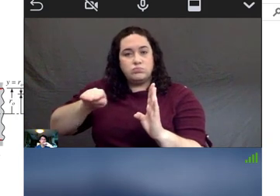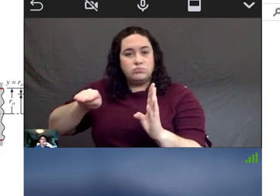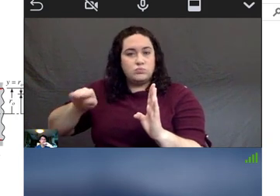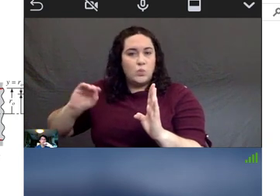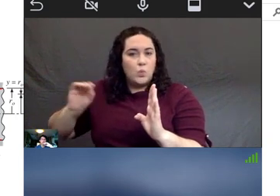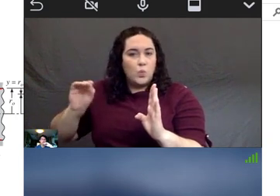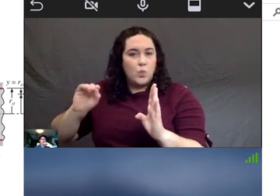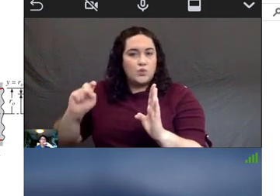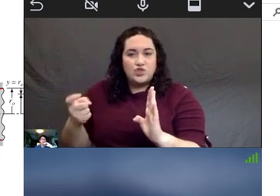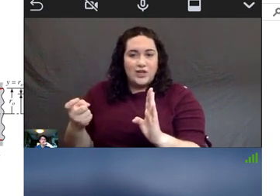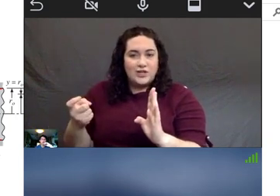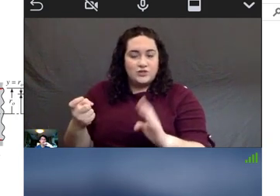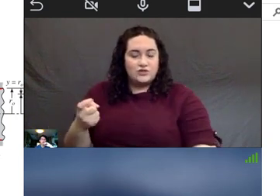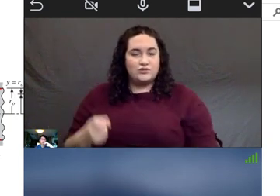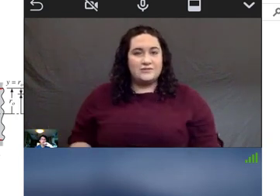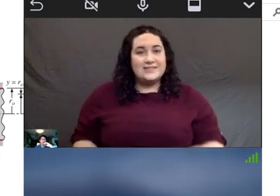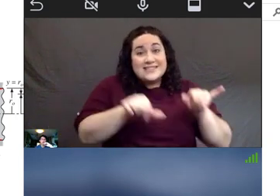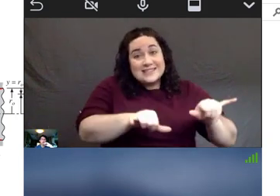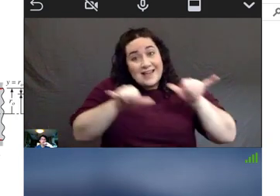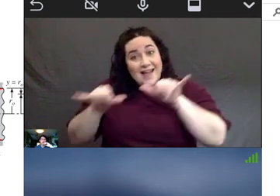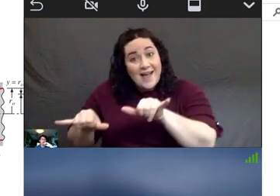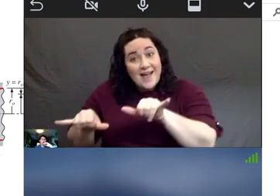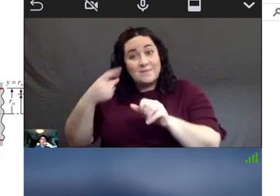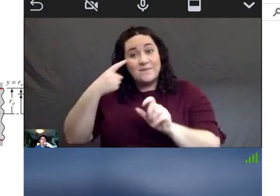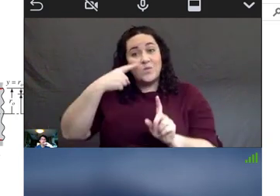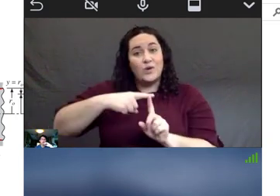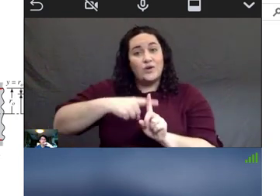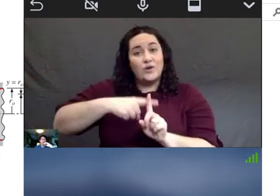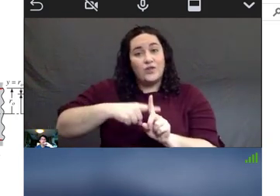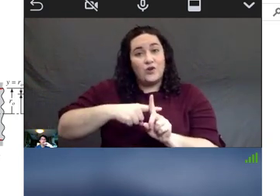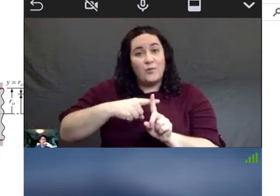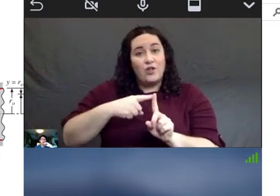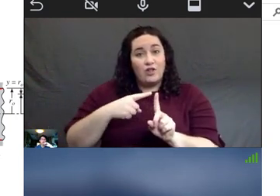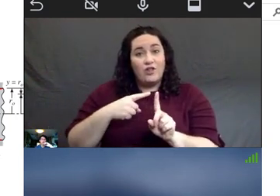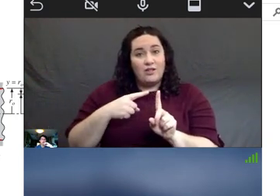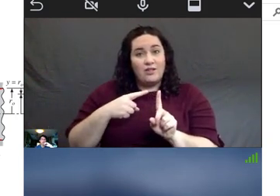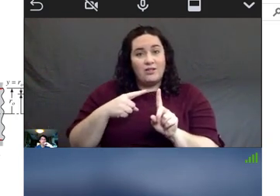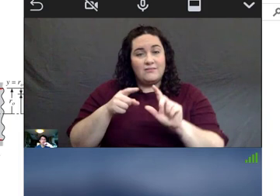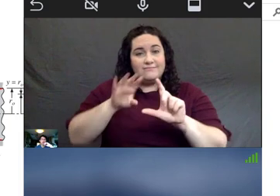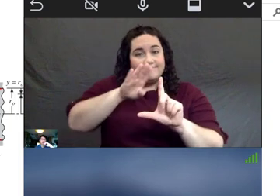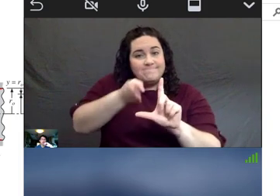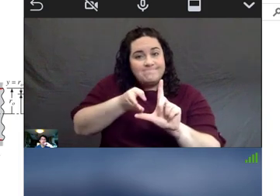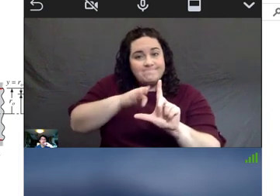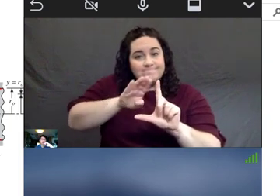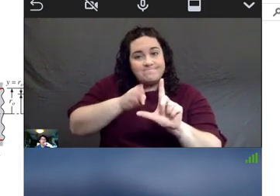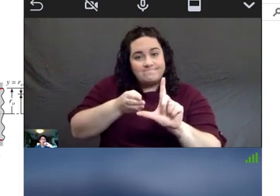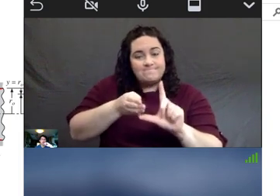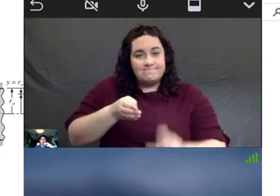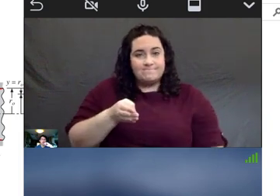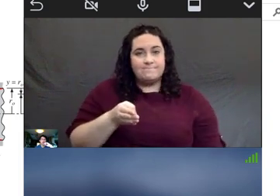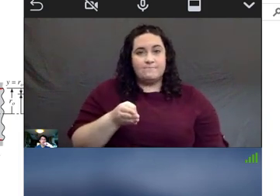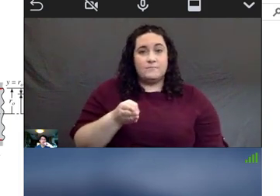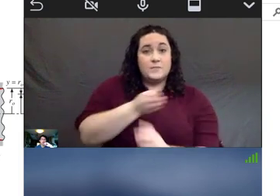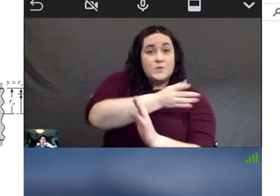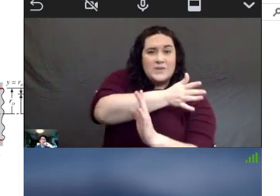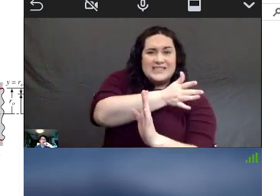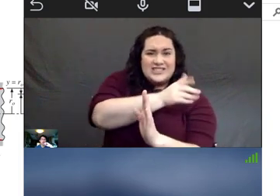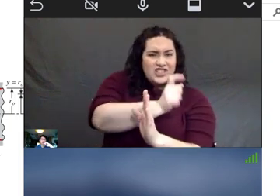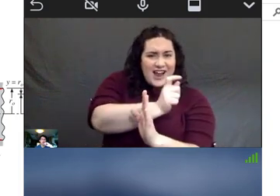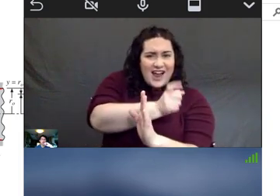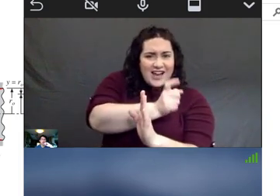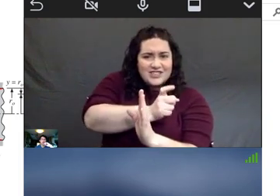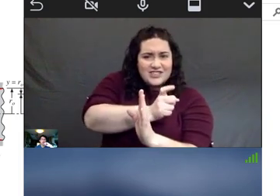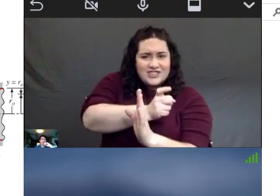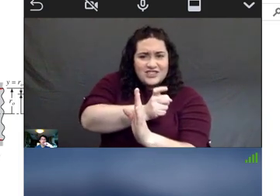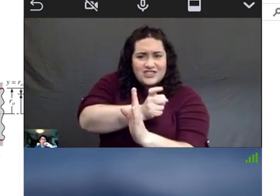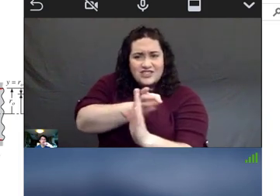for the developing region, but then once you get into the fully developed region, it remains constant. So it's constant once